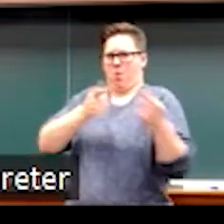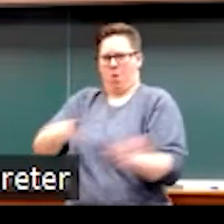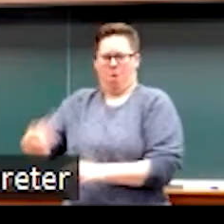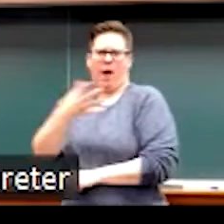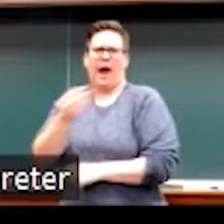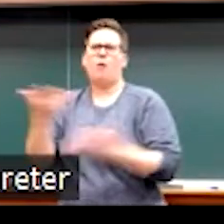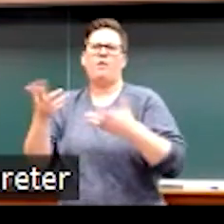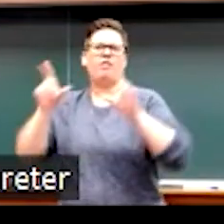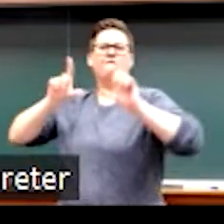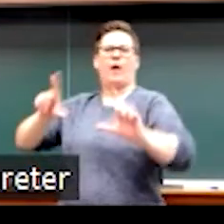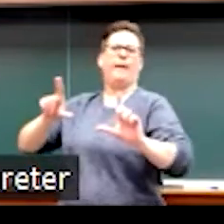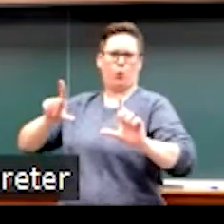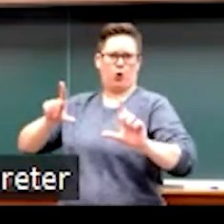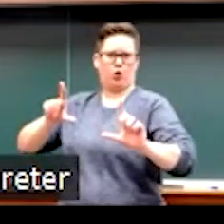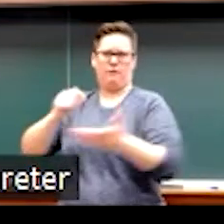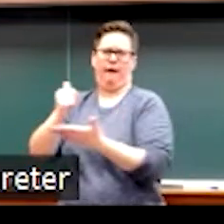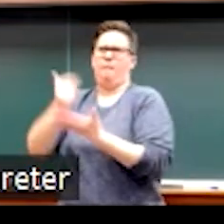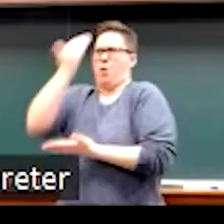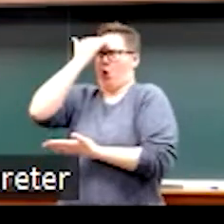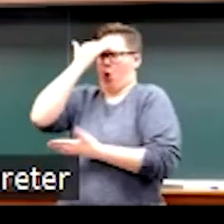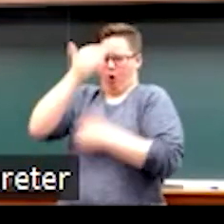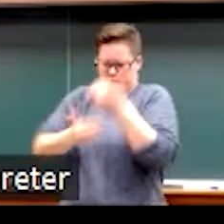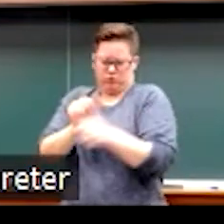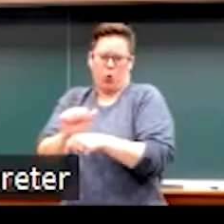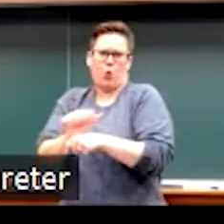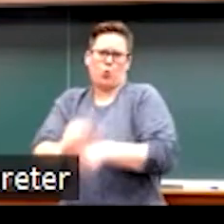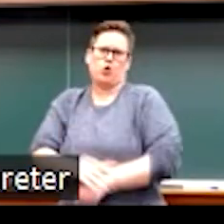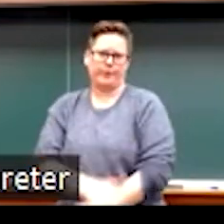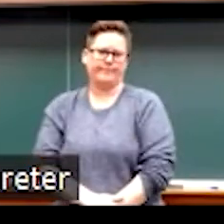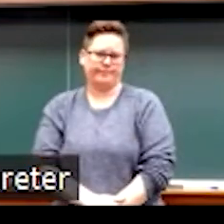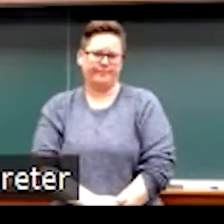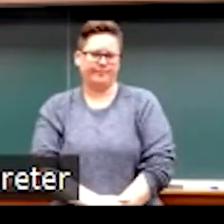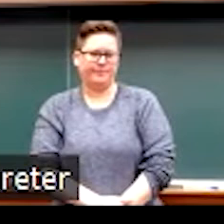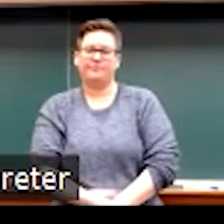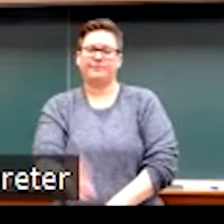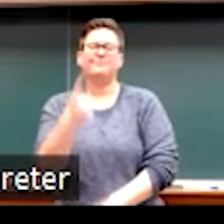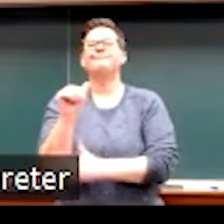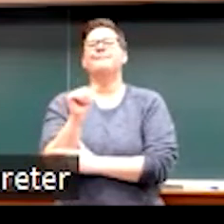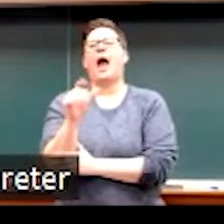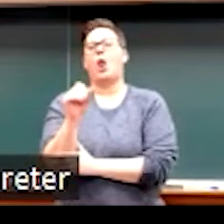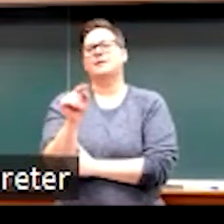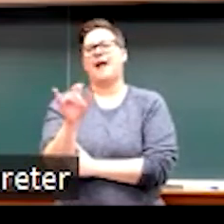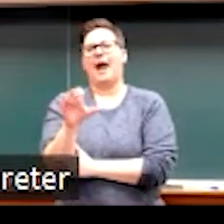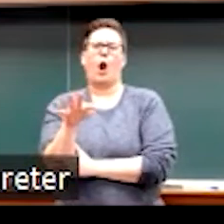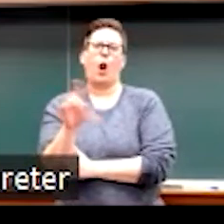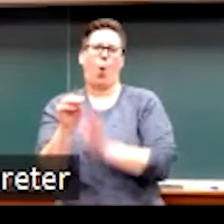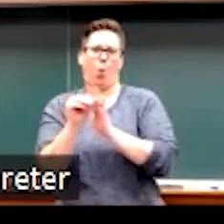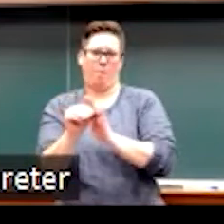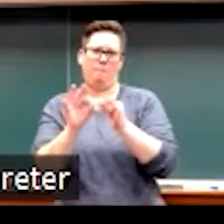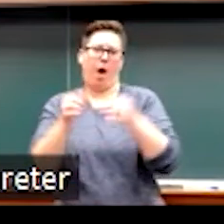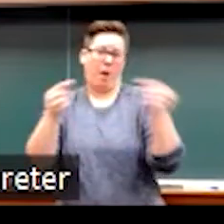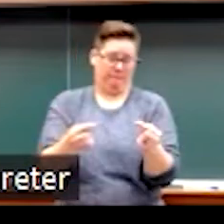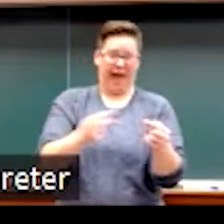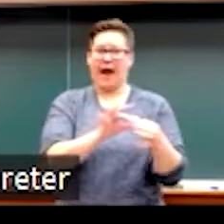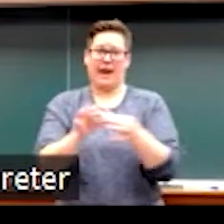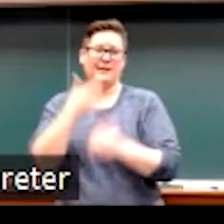guiding frameworks that inform this work and will continue to. One of those is the allostatic load model of pain and